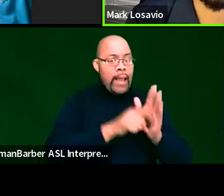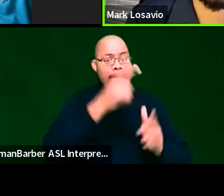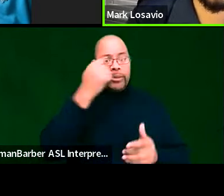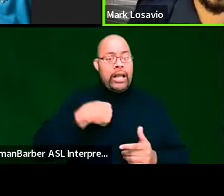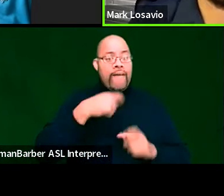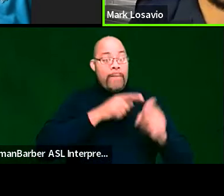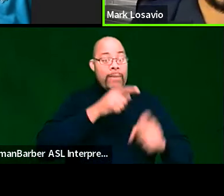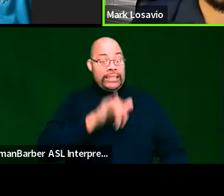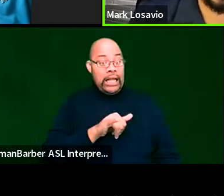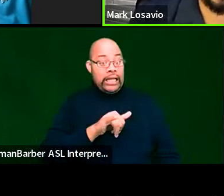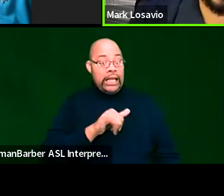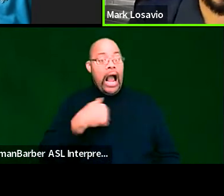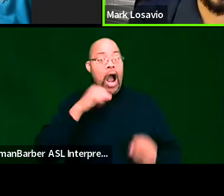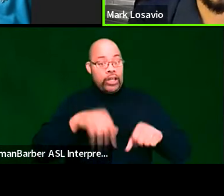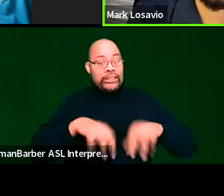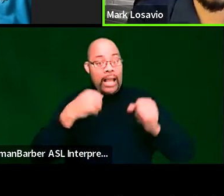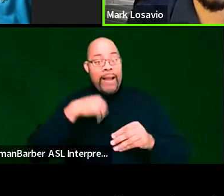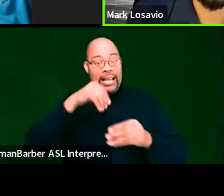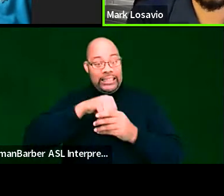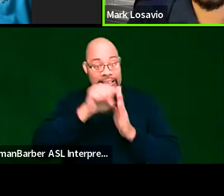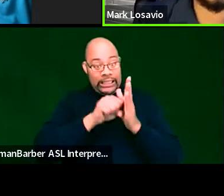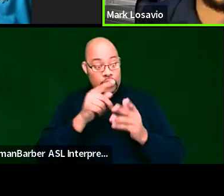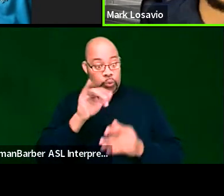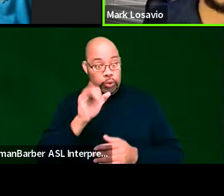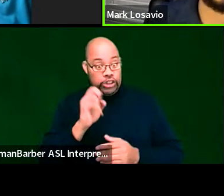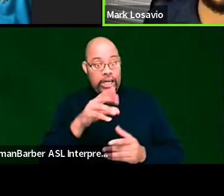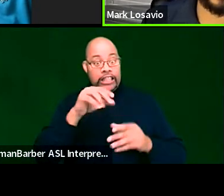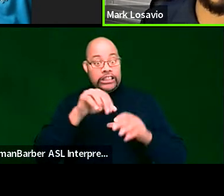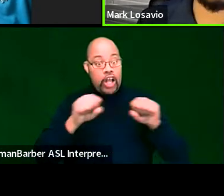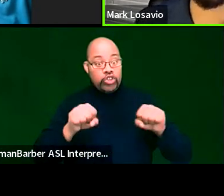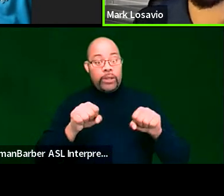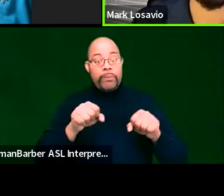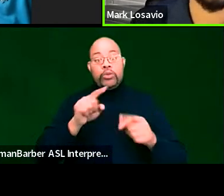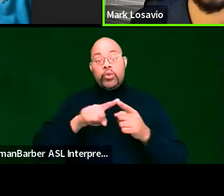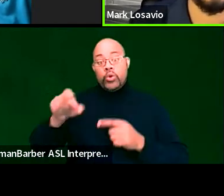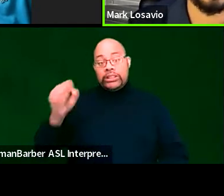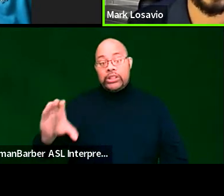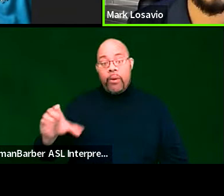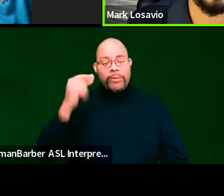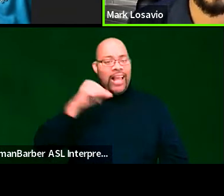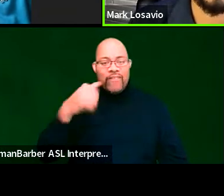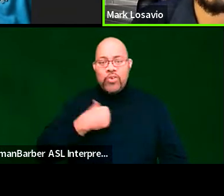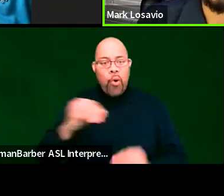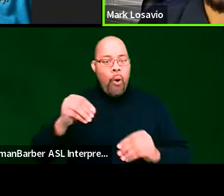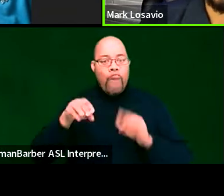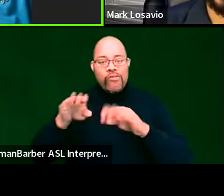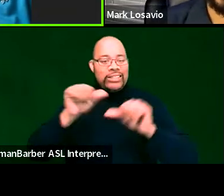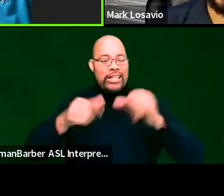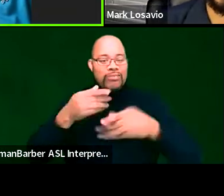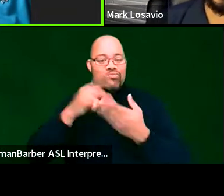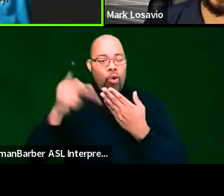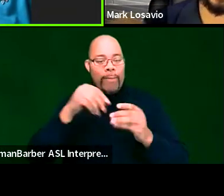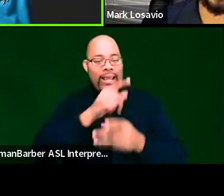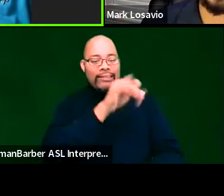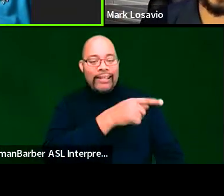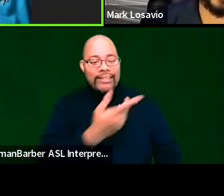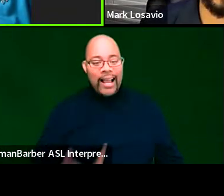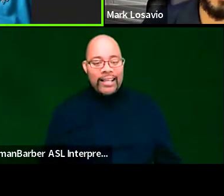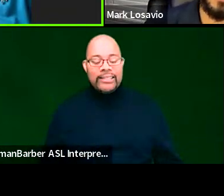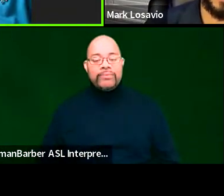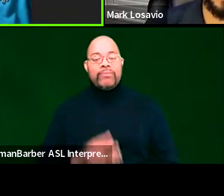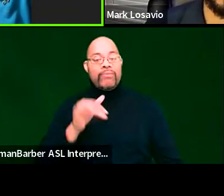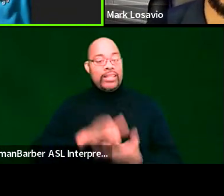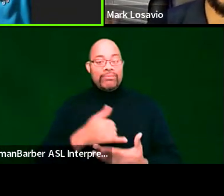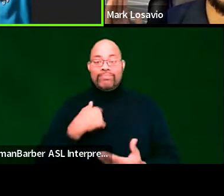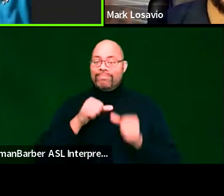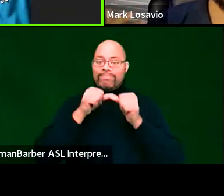from Kentucky, I could take my in-state tuition and scholarships to South Carolina because there was no marine science program. And then I